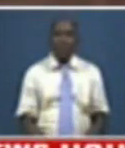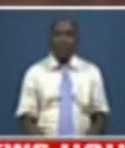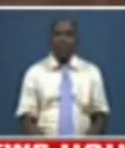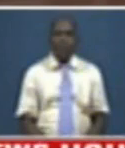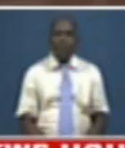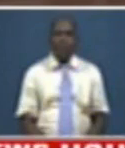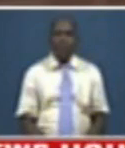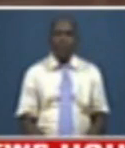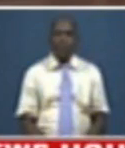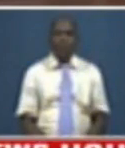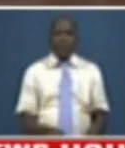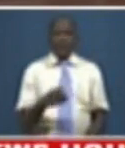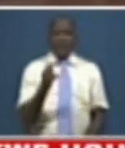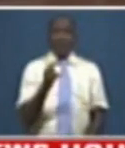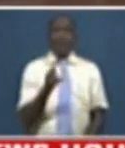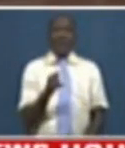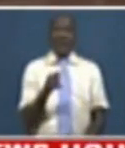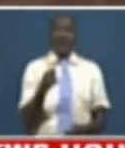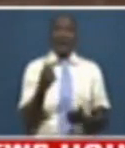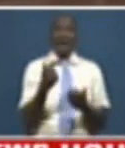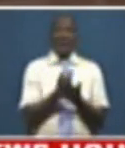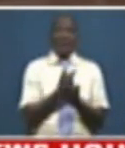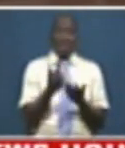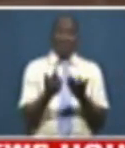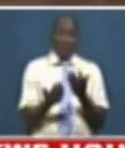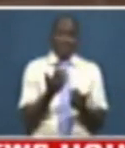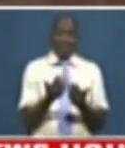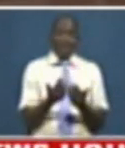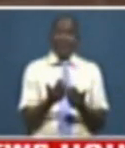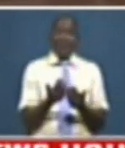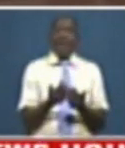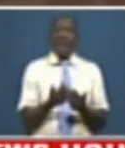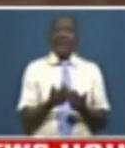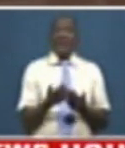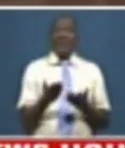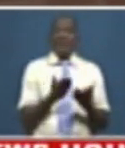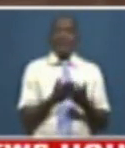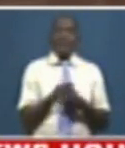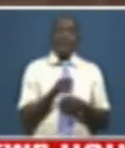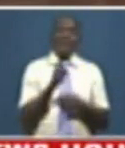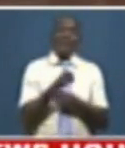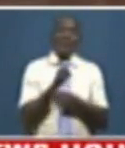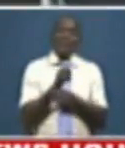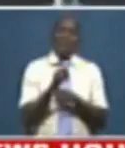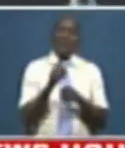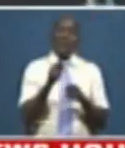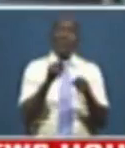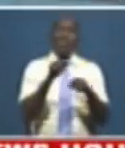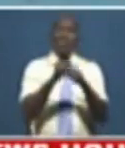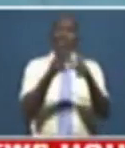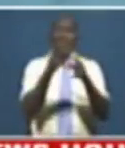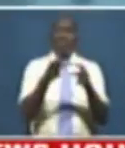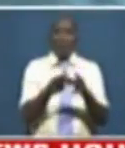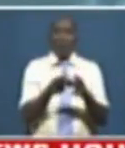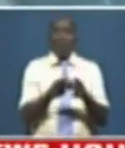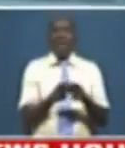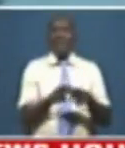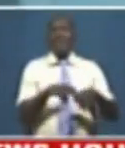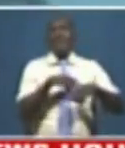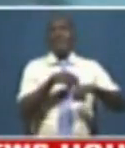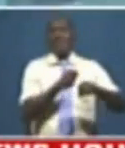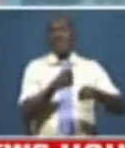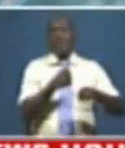Safety audit. We give you advice on, you know, safety measures to put in place to ensure that people who occupy the building are